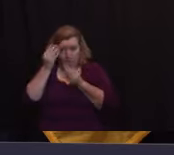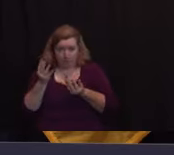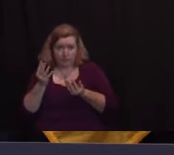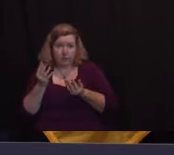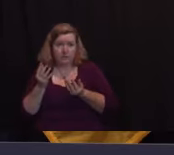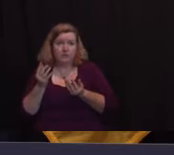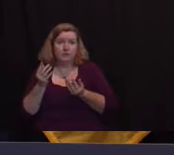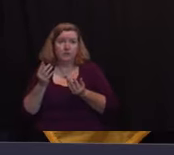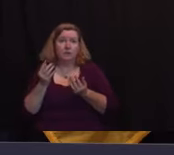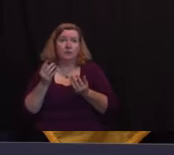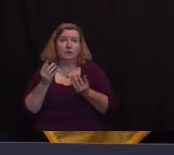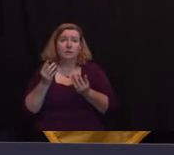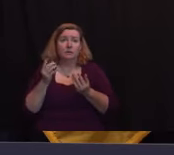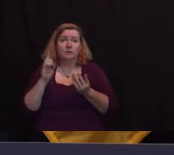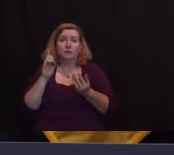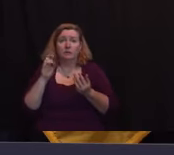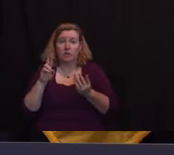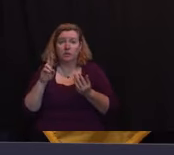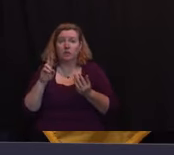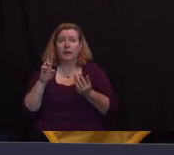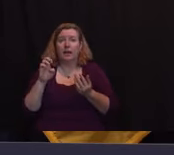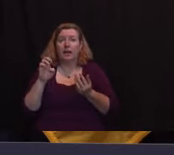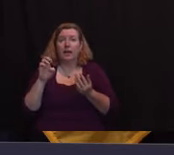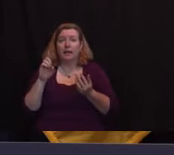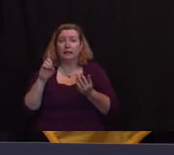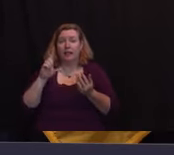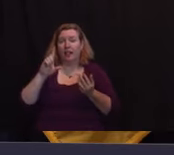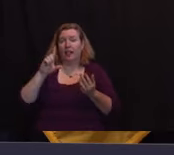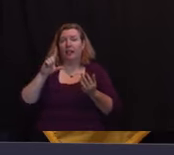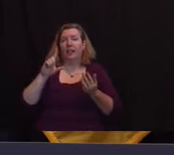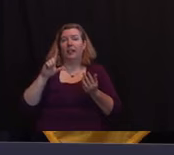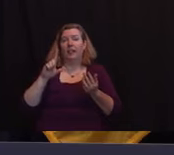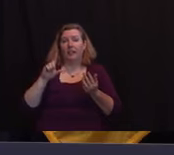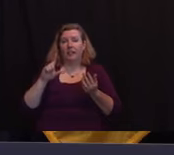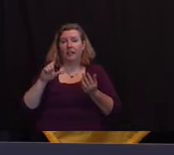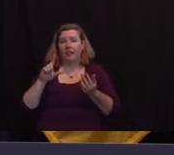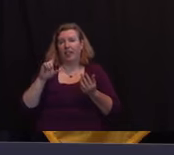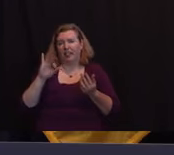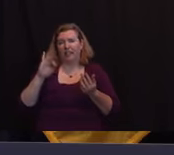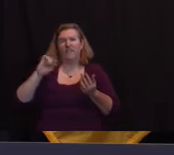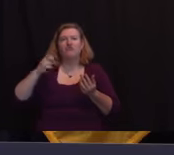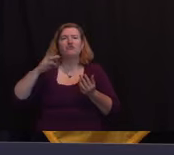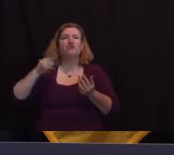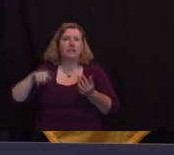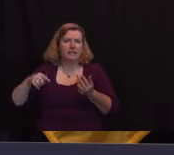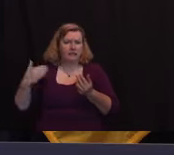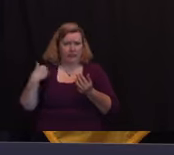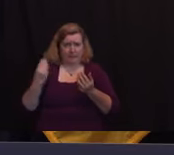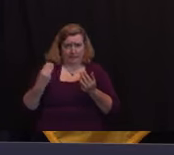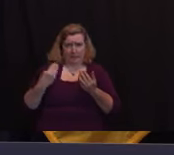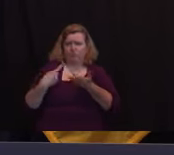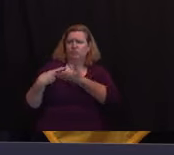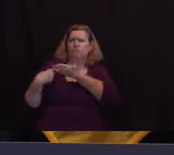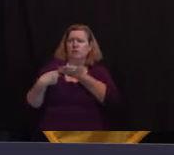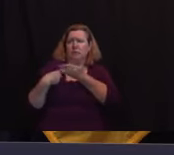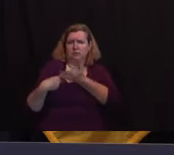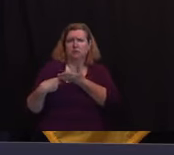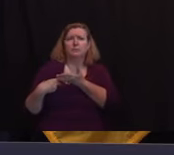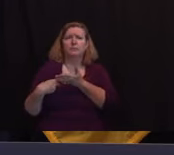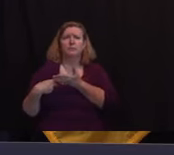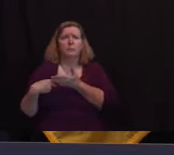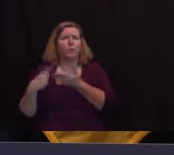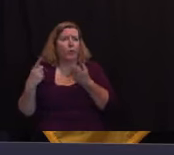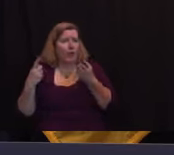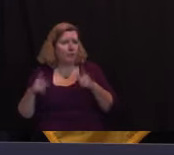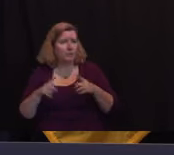Lifshitz, I forget when Ed was here, Monday, I guess, addressed the period that began on December 15th and